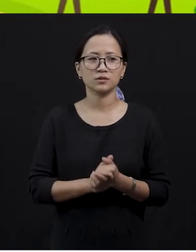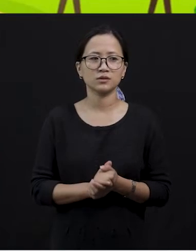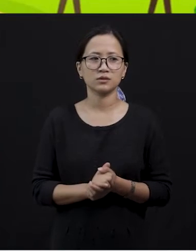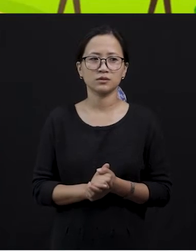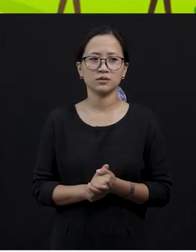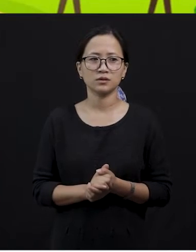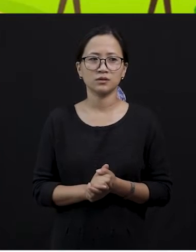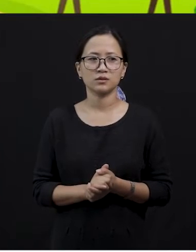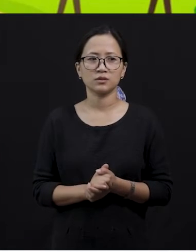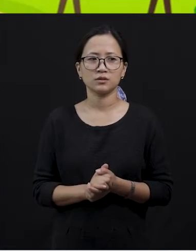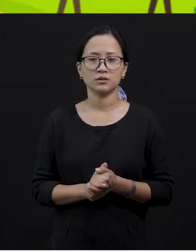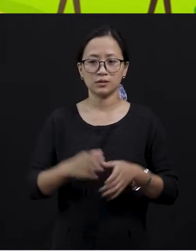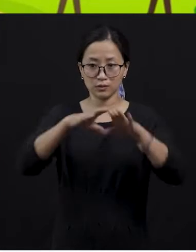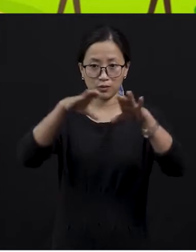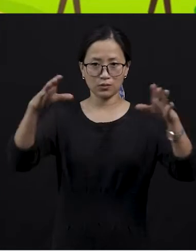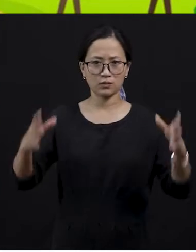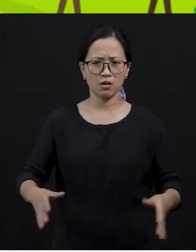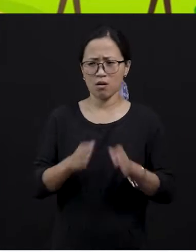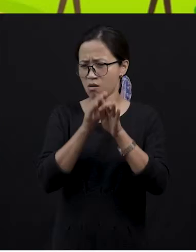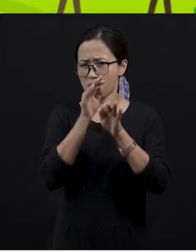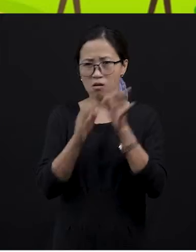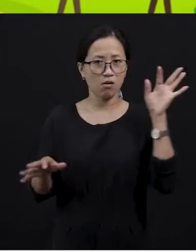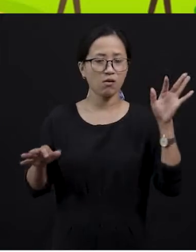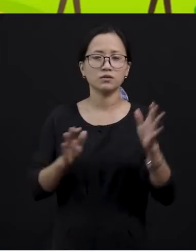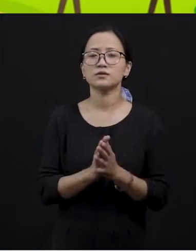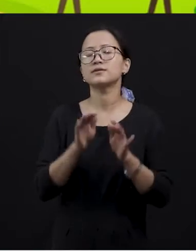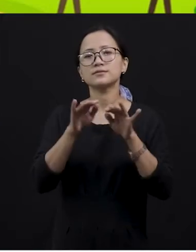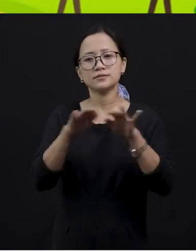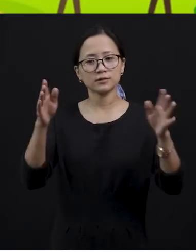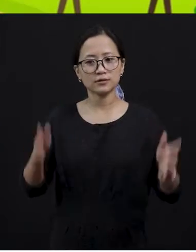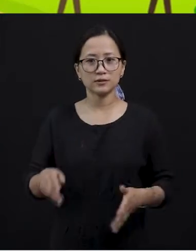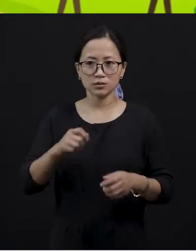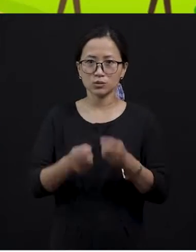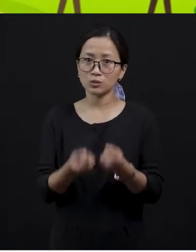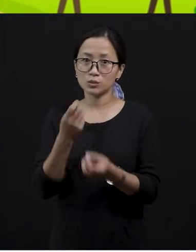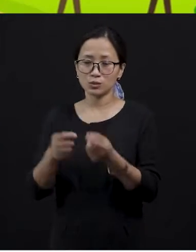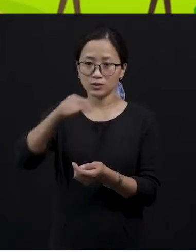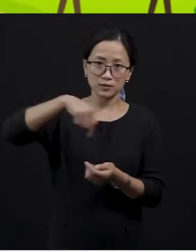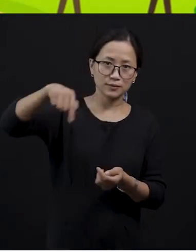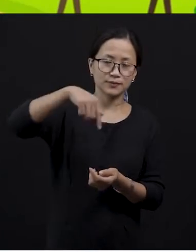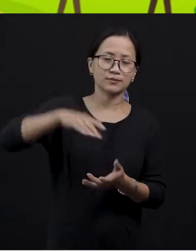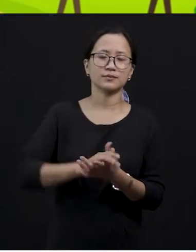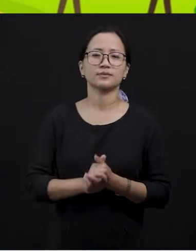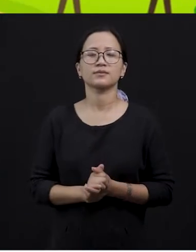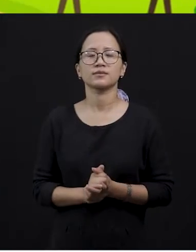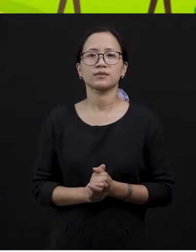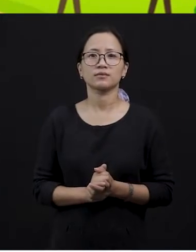see a hot steam. See, the father is cooking something and hot steam is coming